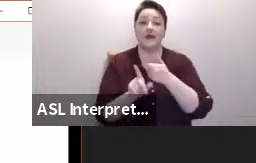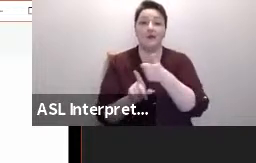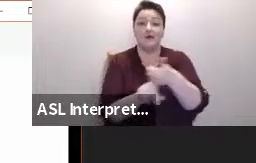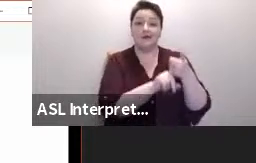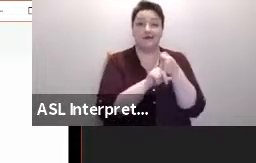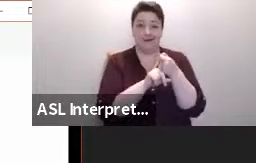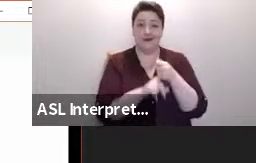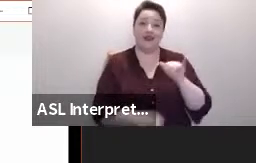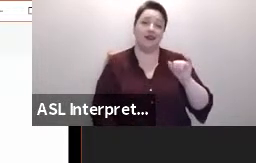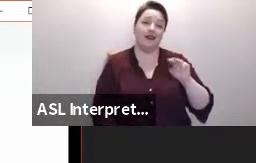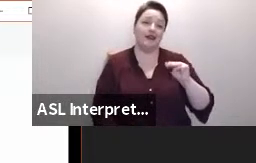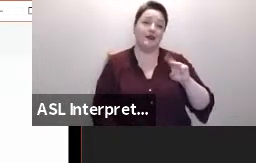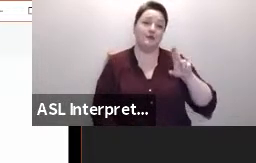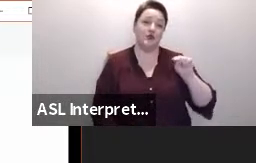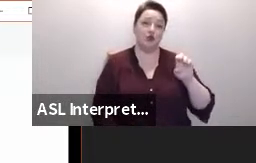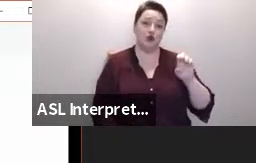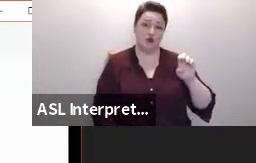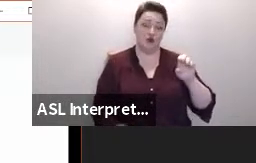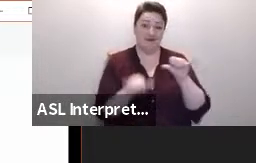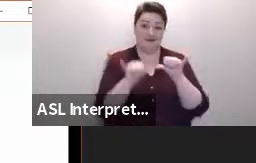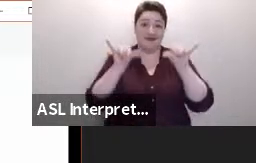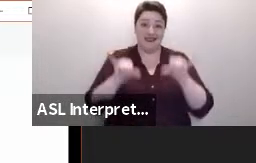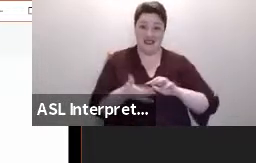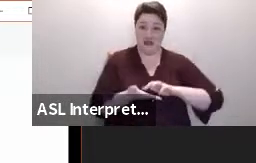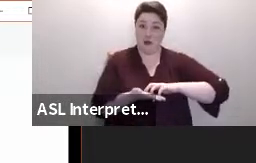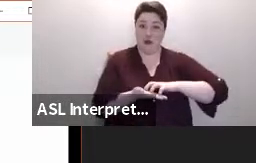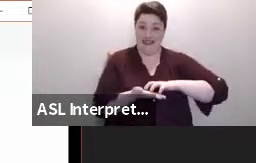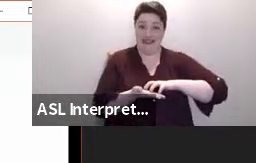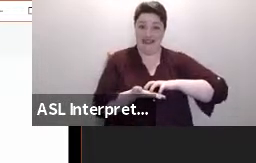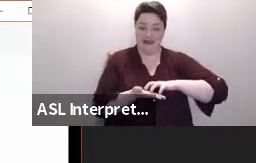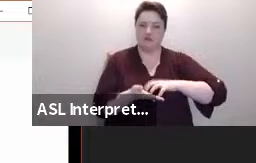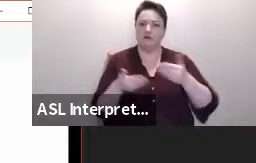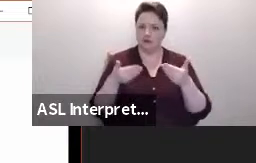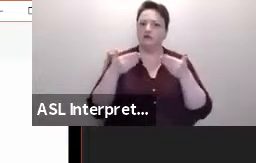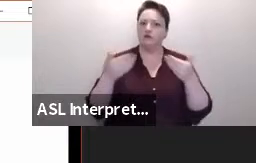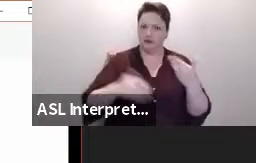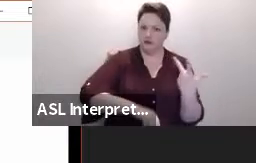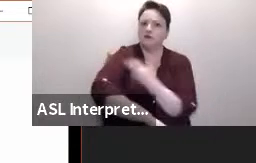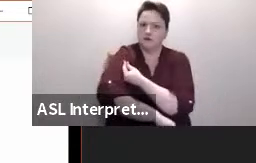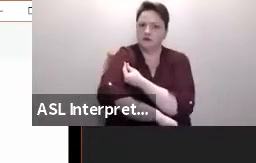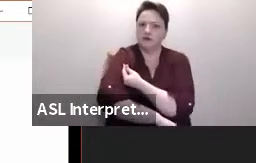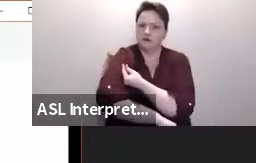immunocompromised should still take the vaccines